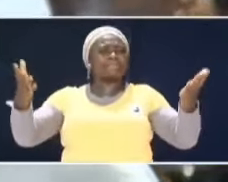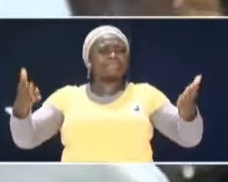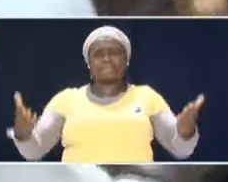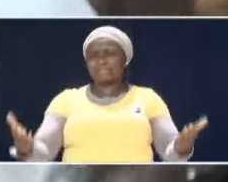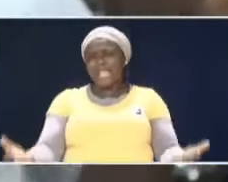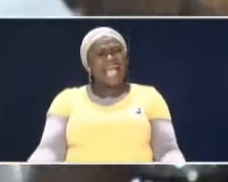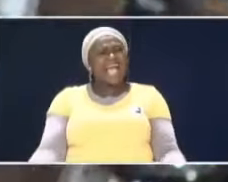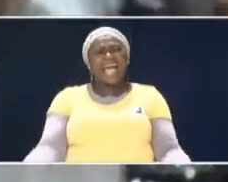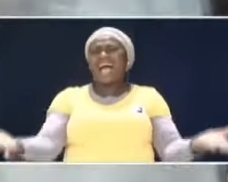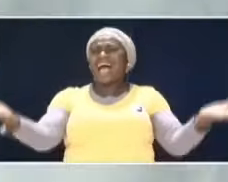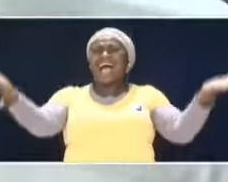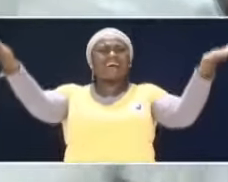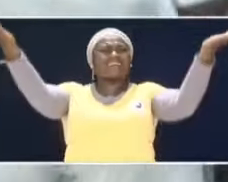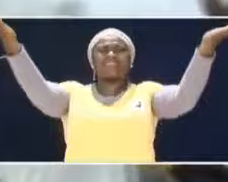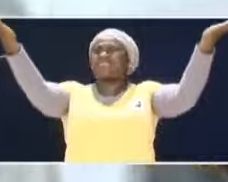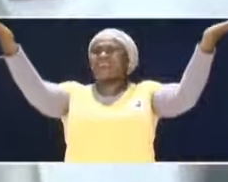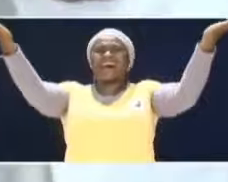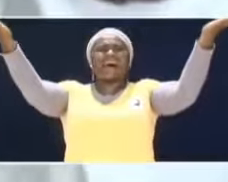Arise.